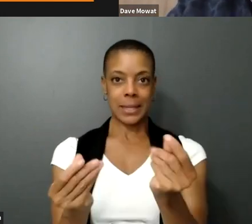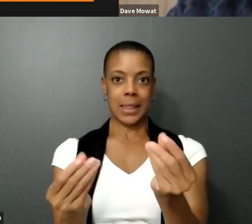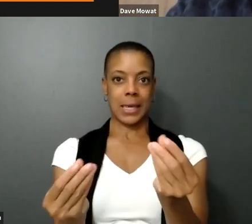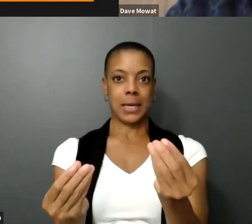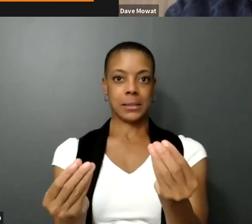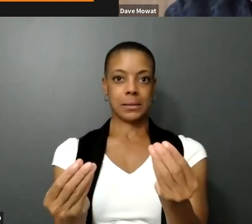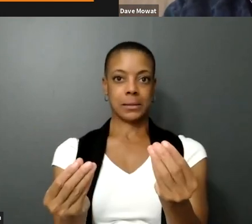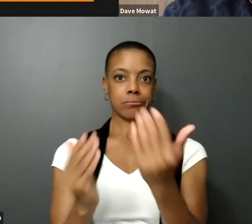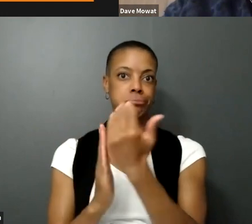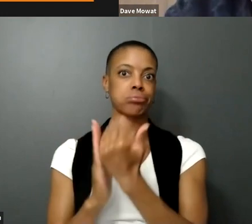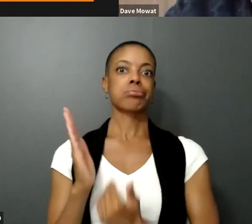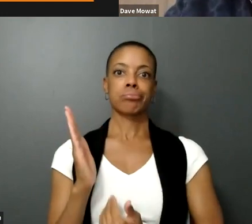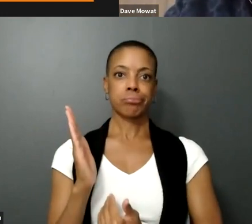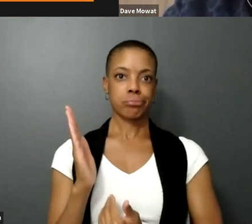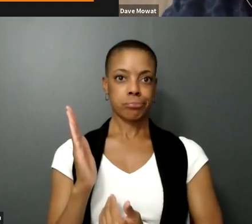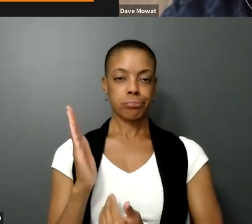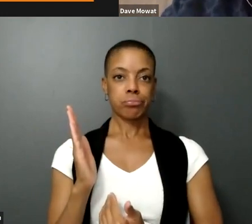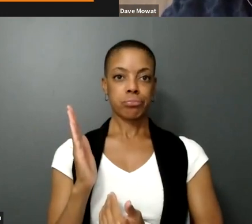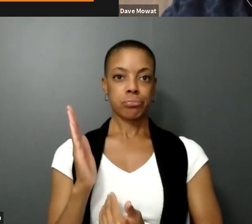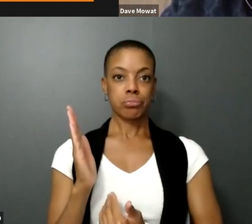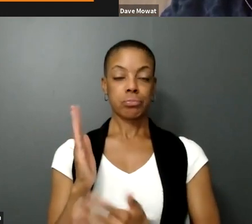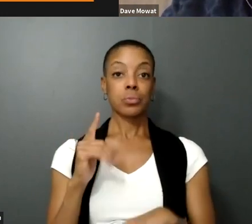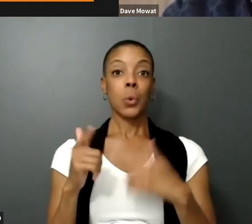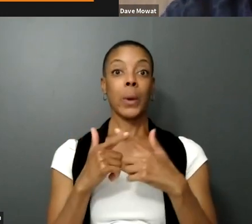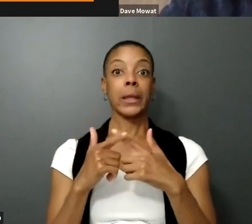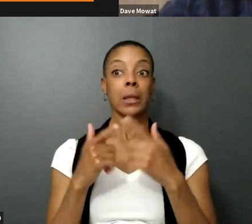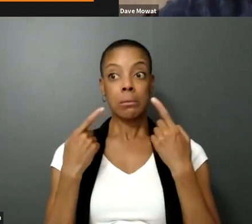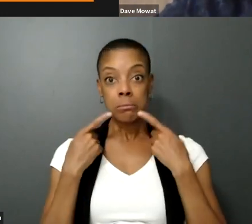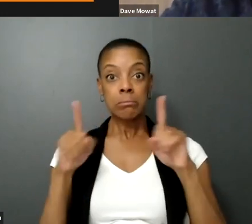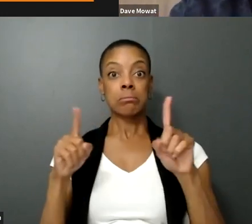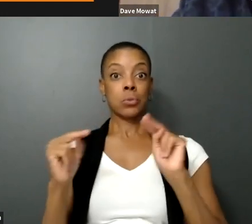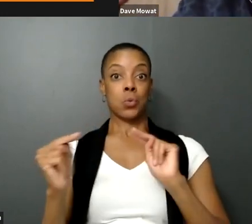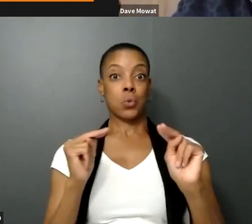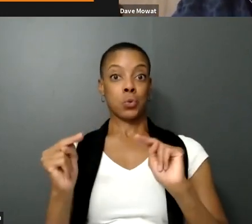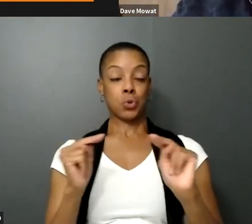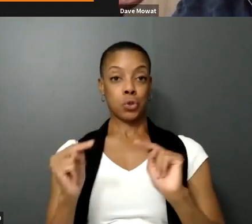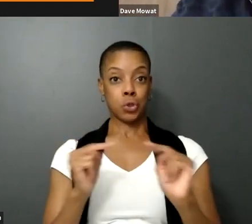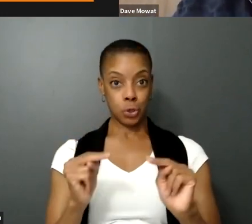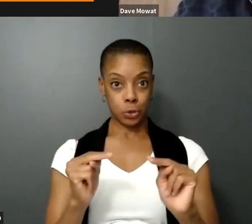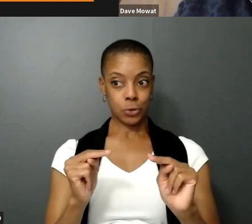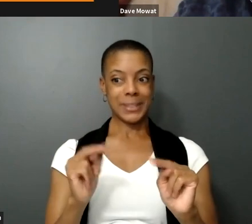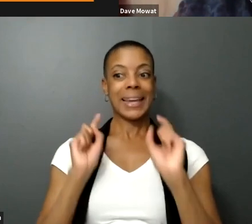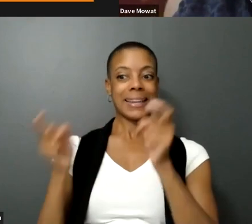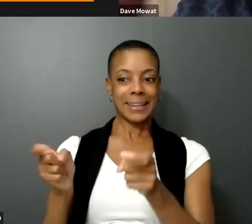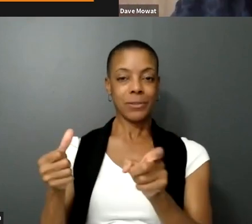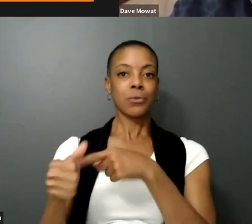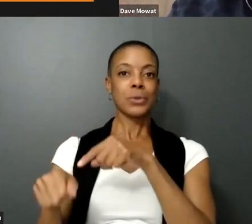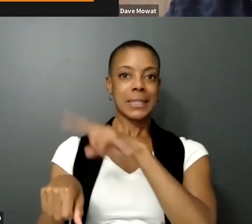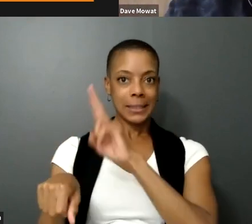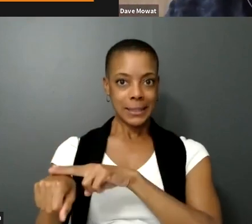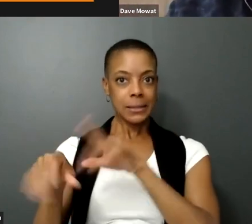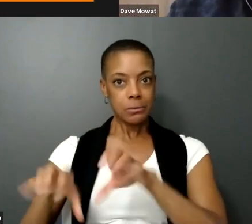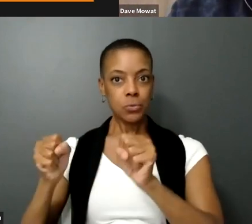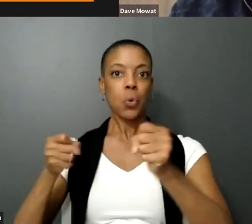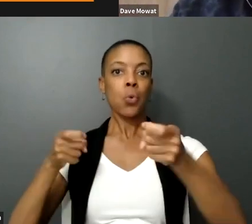what it does is it, once you successfully negotiate it, it gives the First Nations control over those 30 or